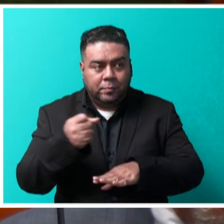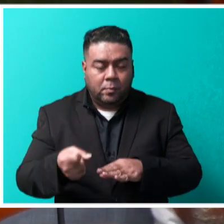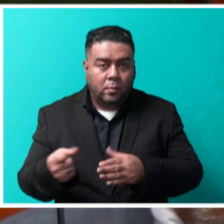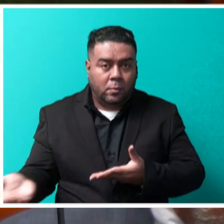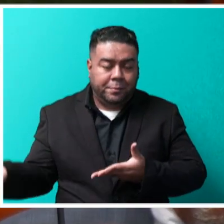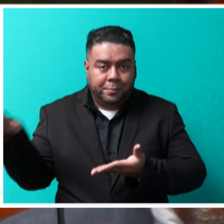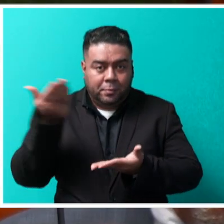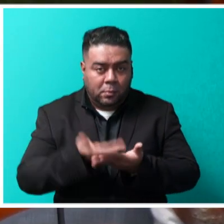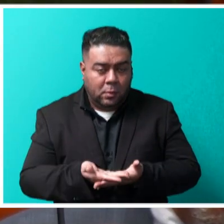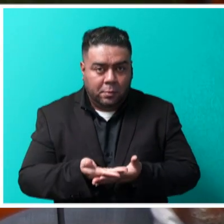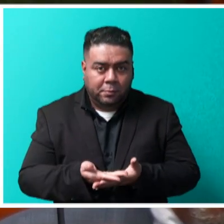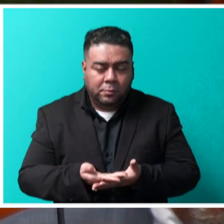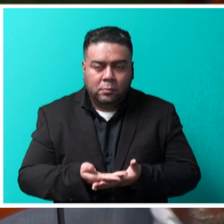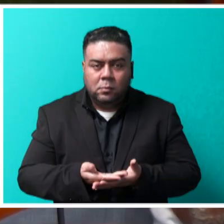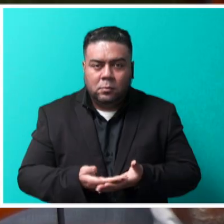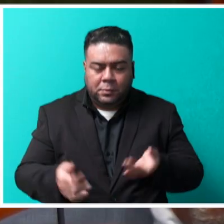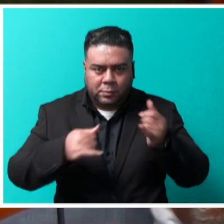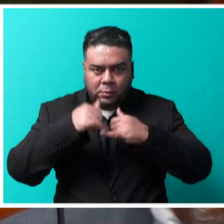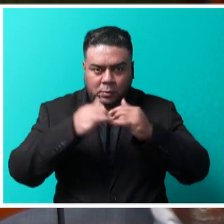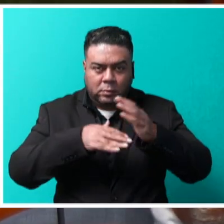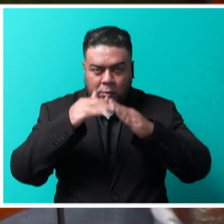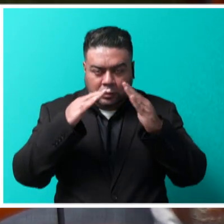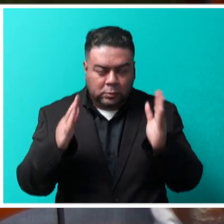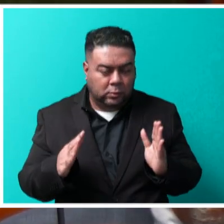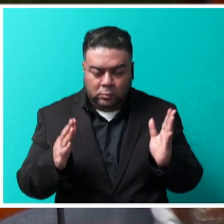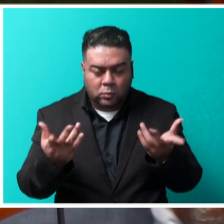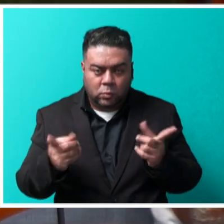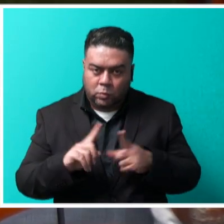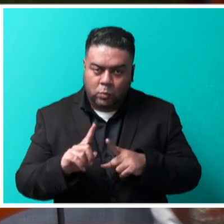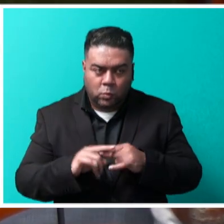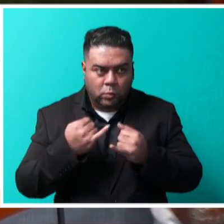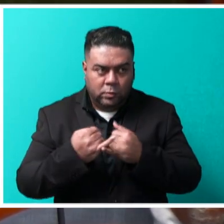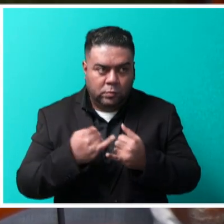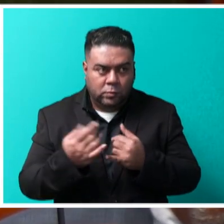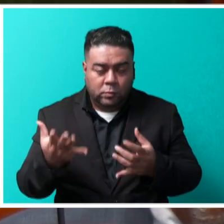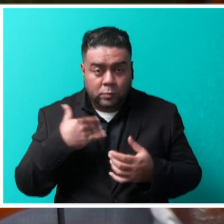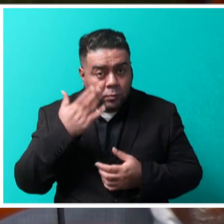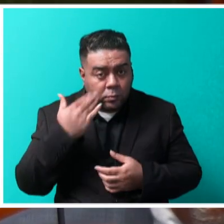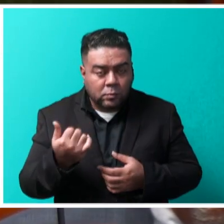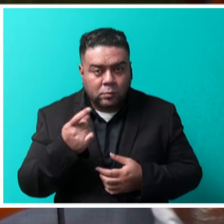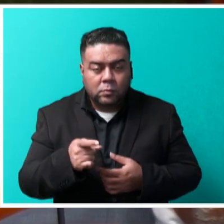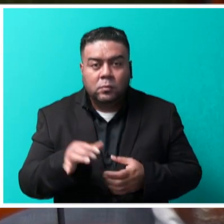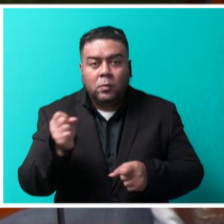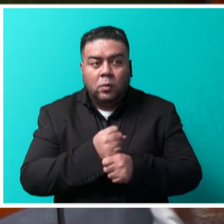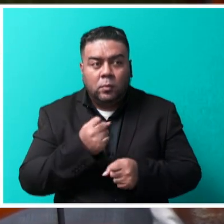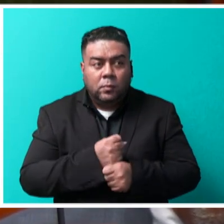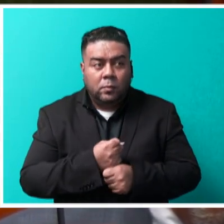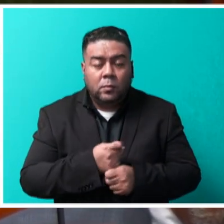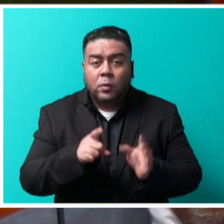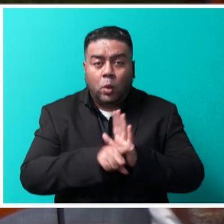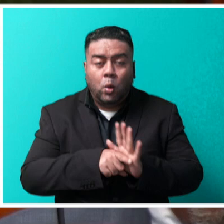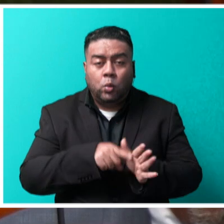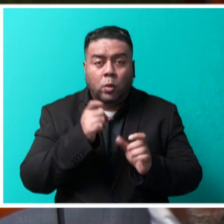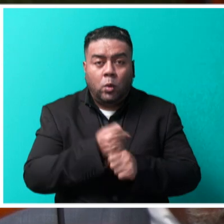inherited severe infrastructure backlogs. When we took office, we found that residents at the Lautoka